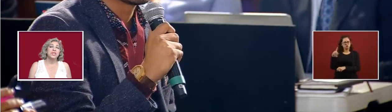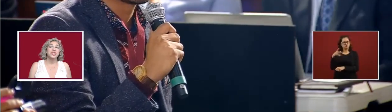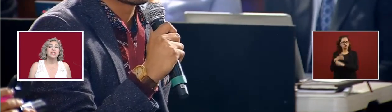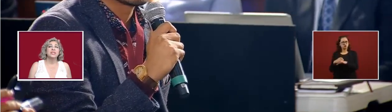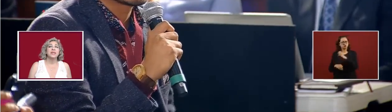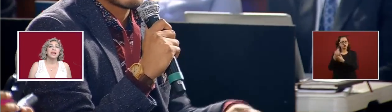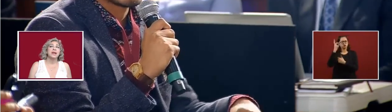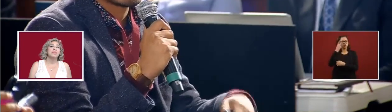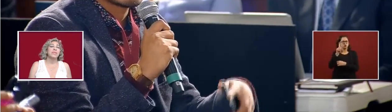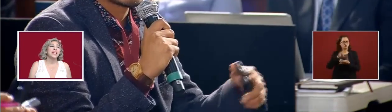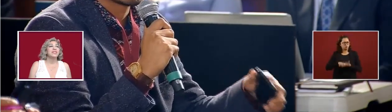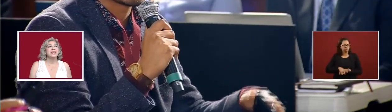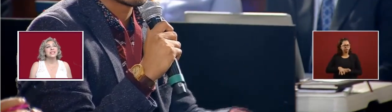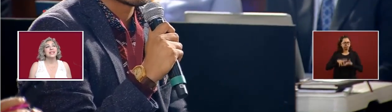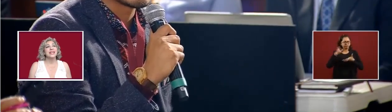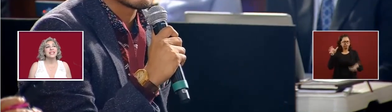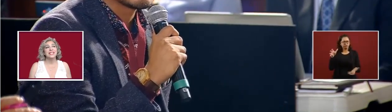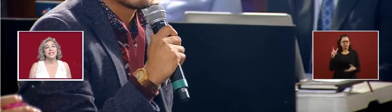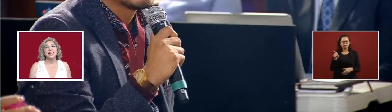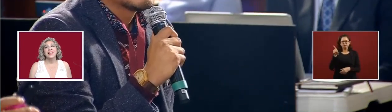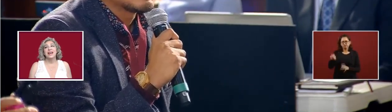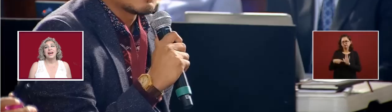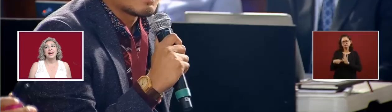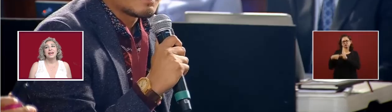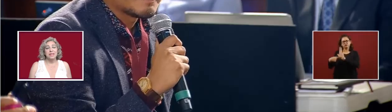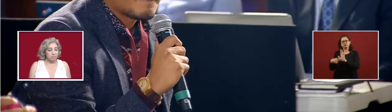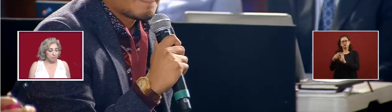suspicious increase in his